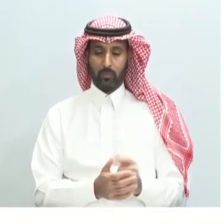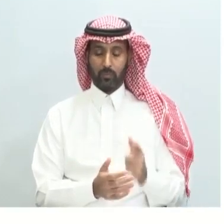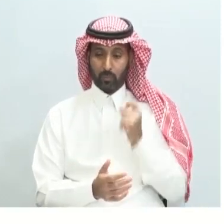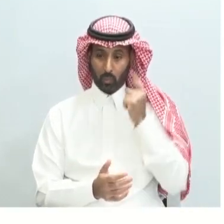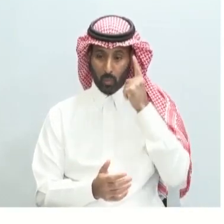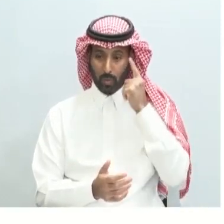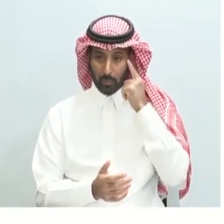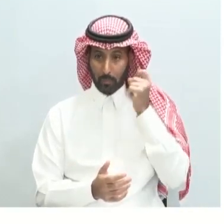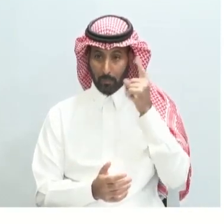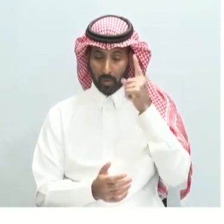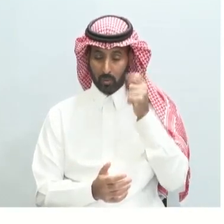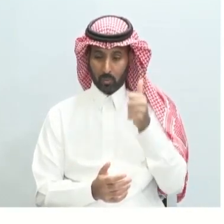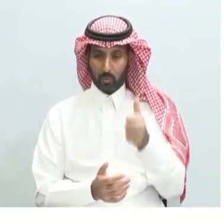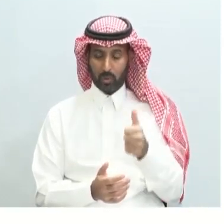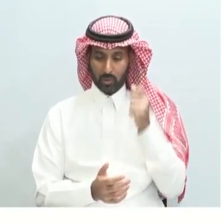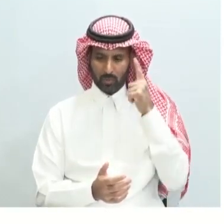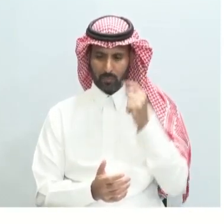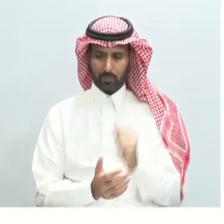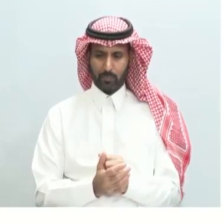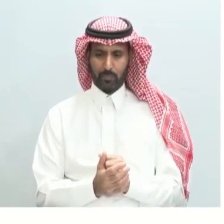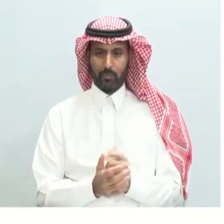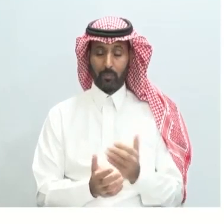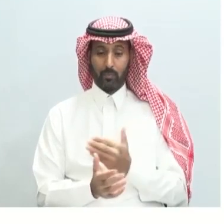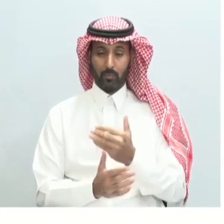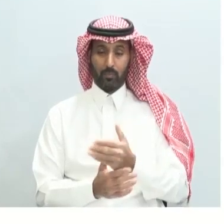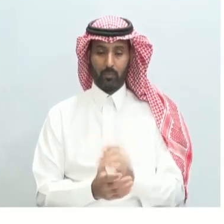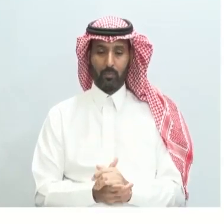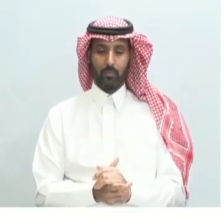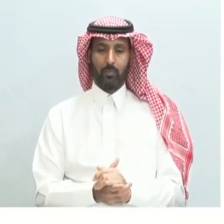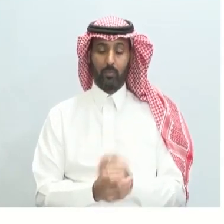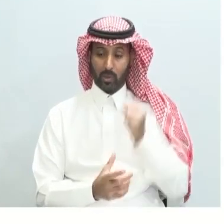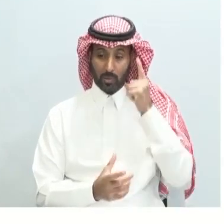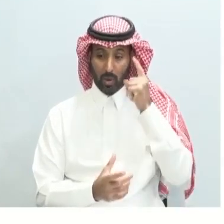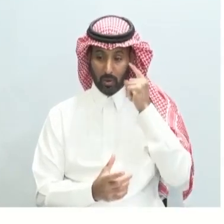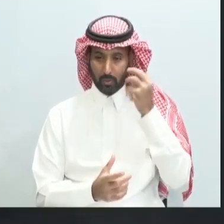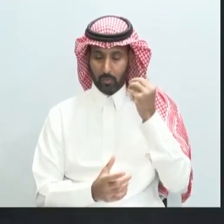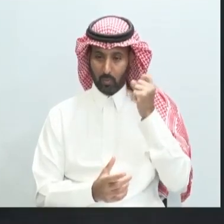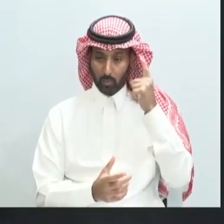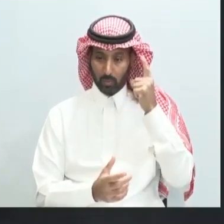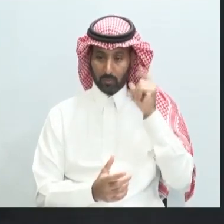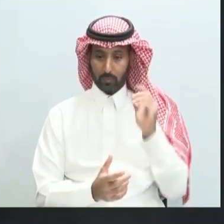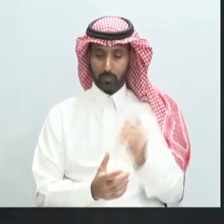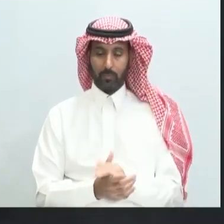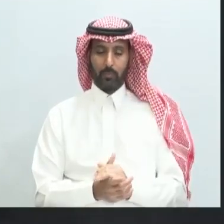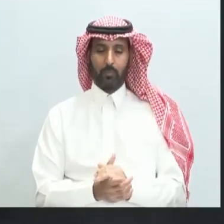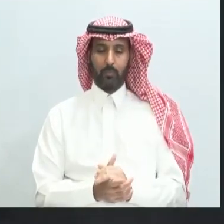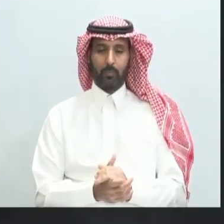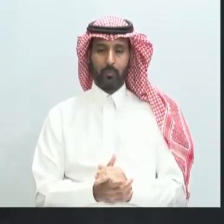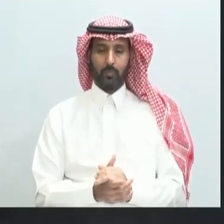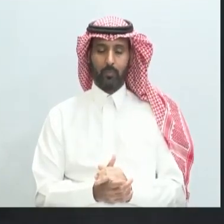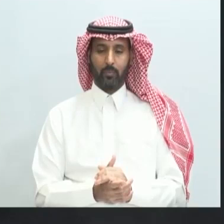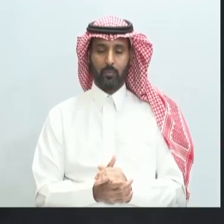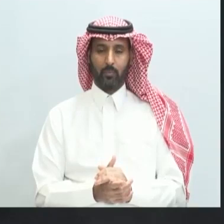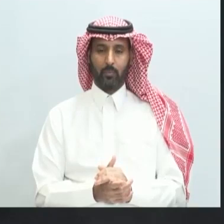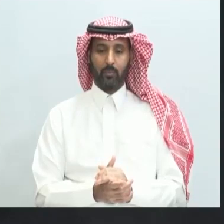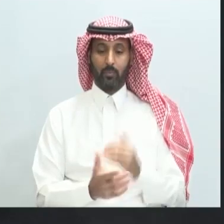and also it will make you wise. It will make you smart. It will make you know, and